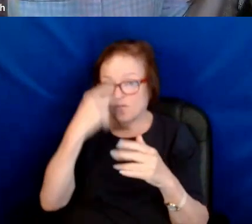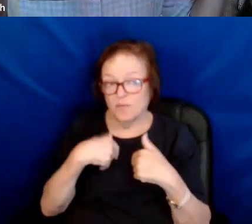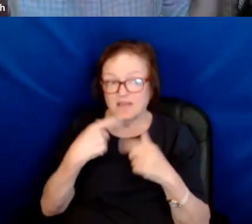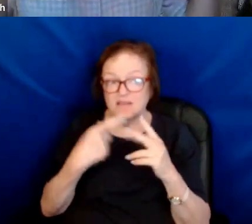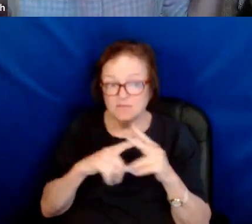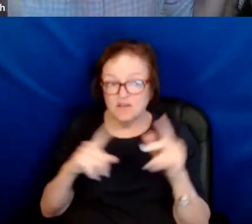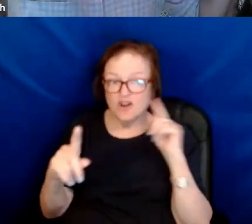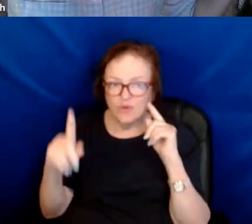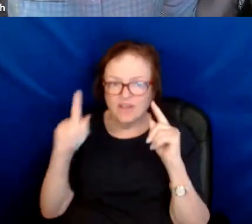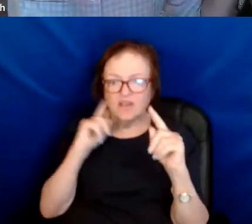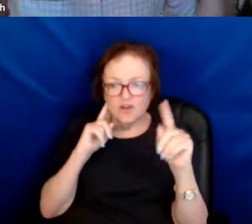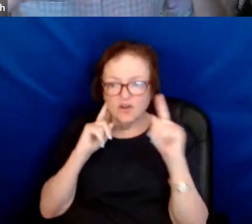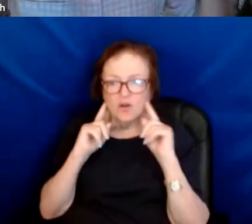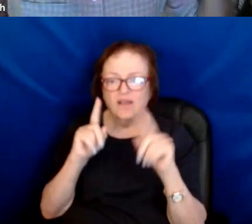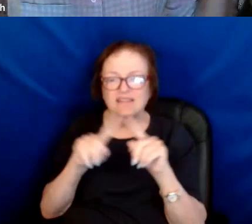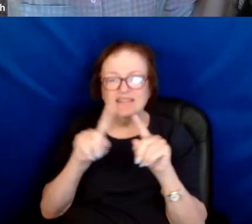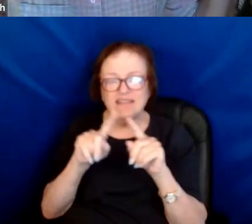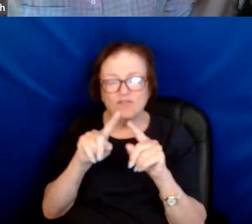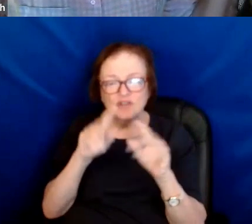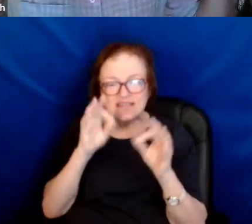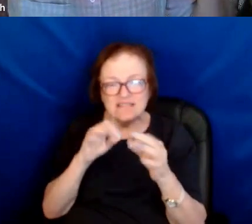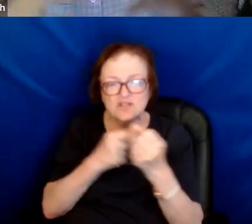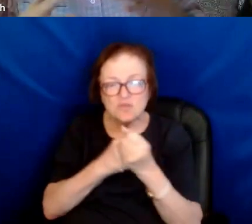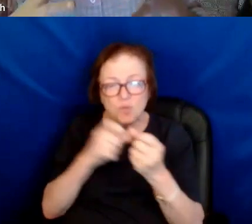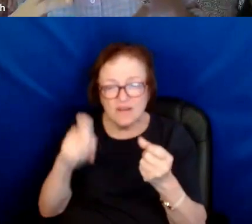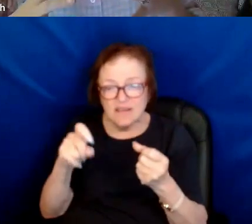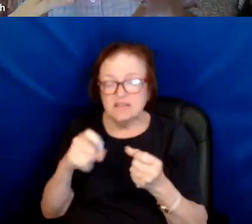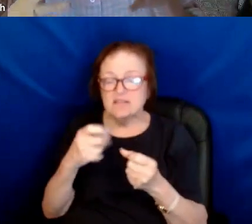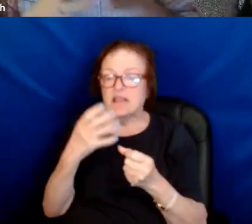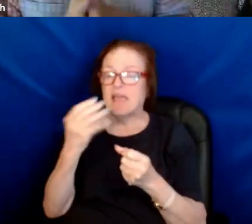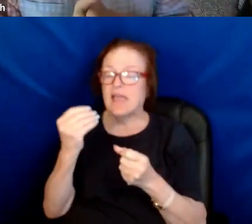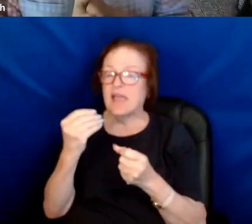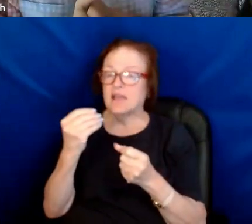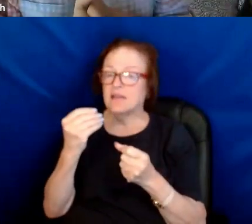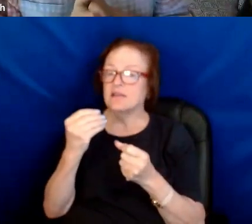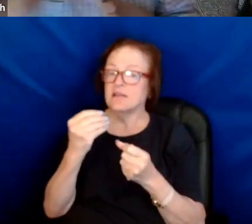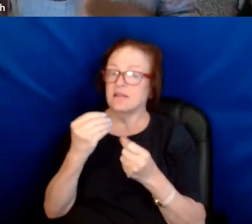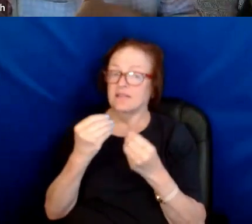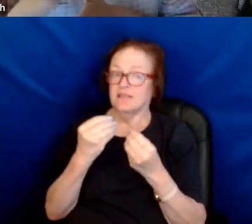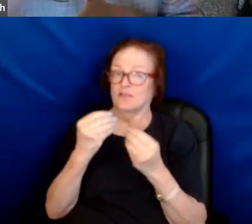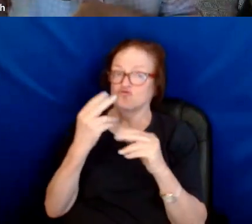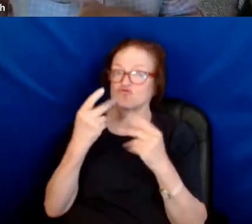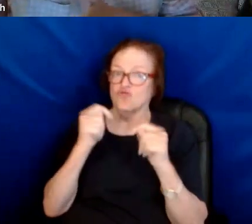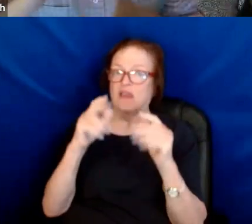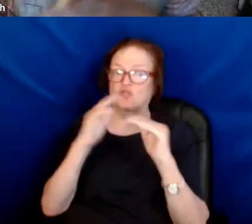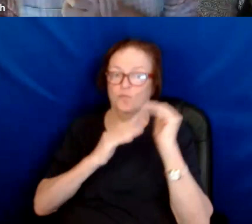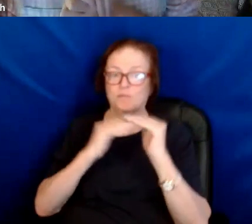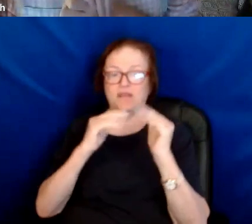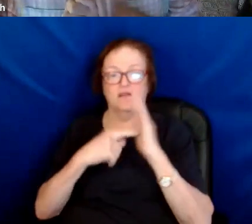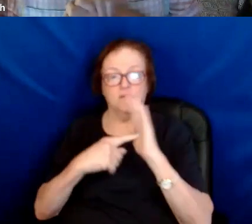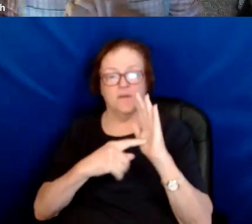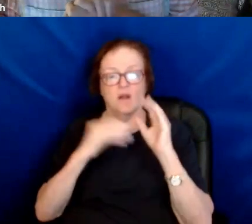about the different decision support needs and the differences in the system that help us kind of build up a model that's going to be more useful to take to a new